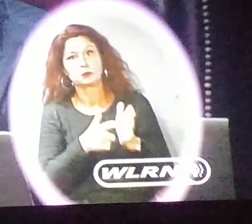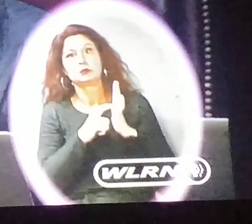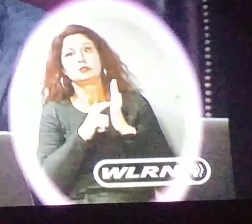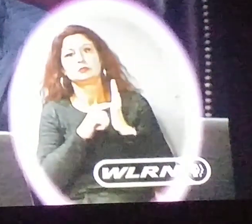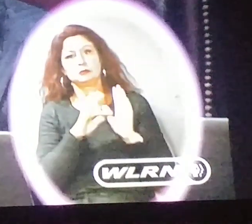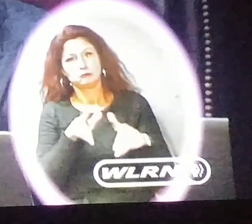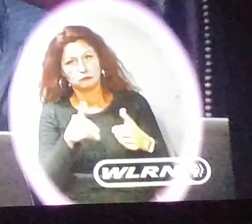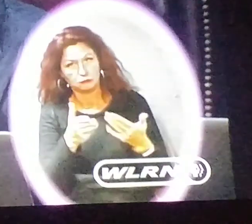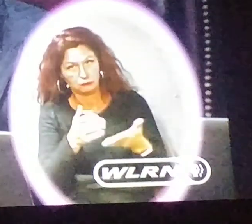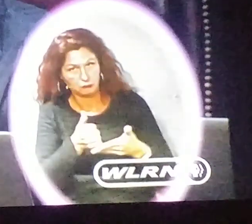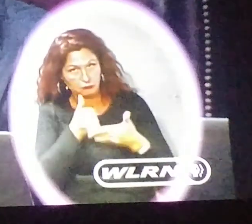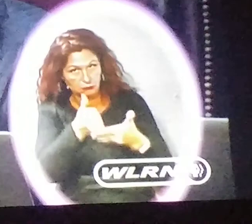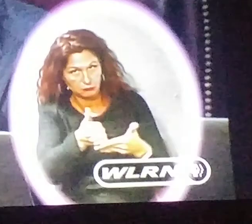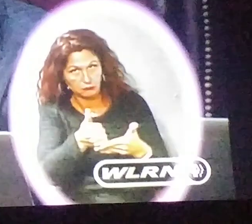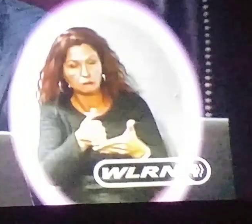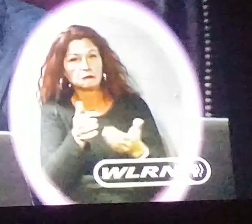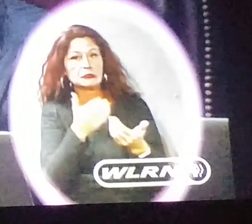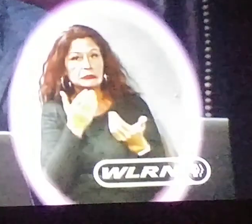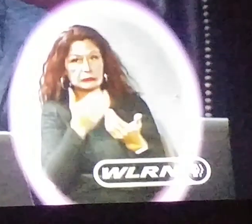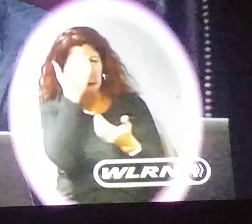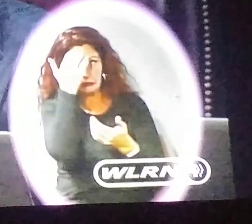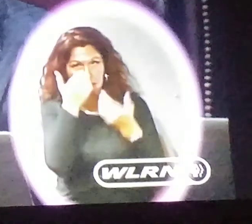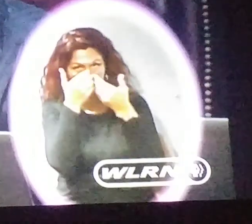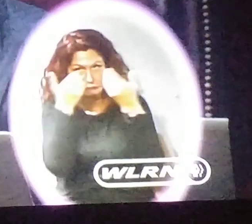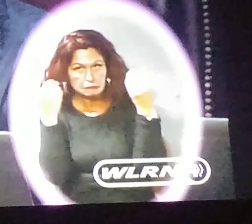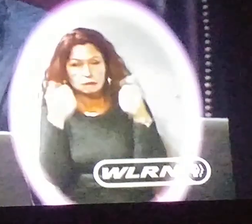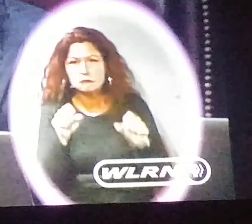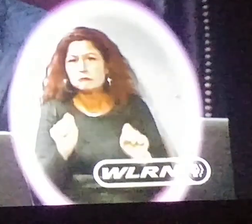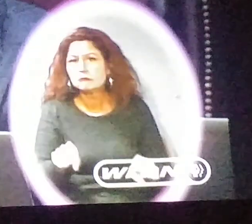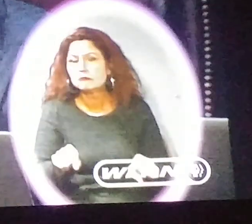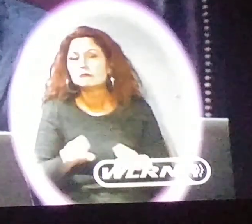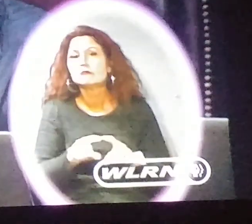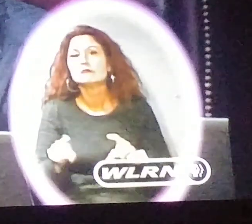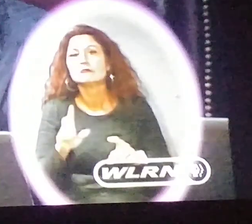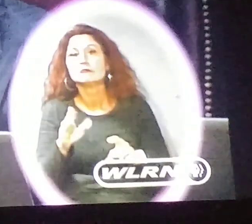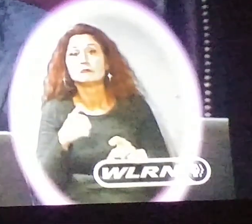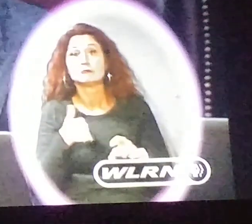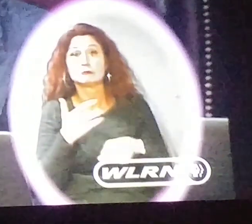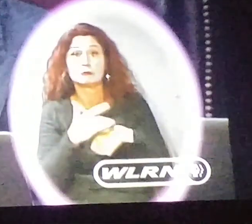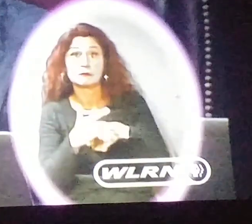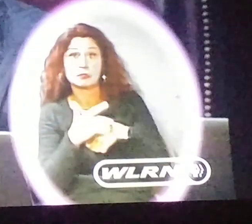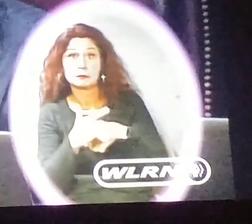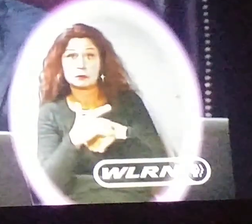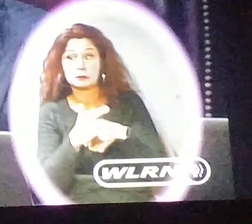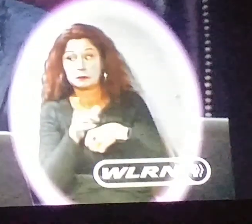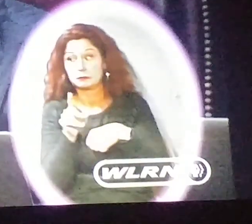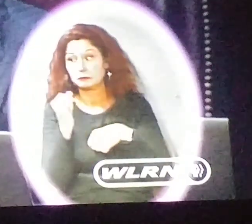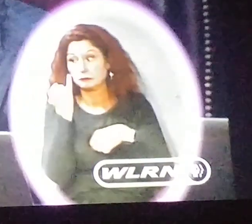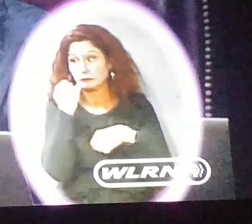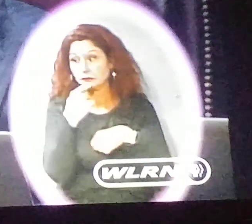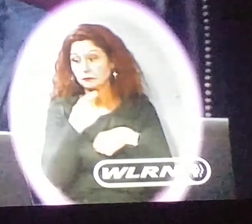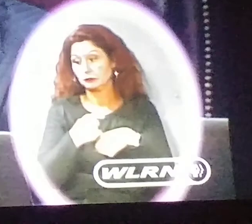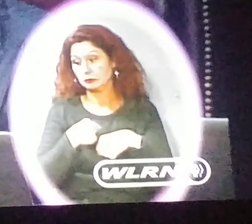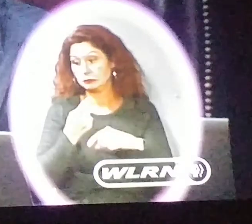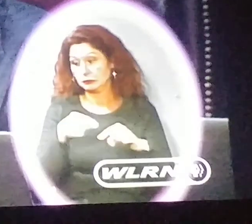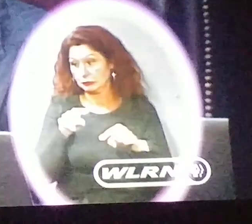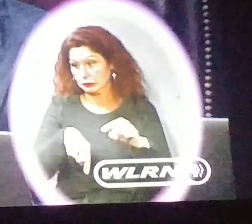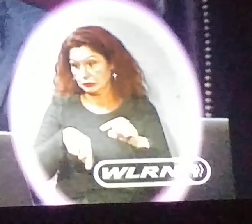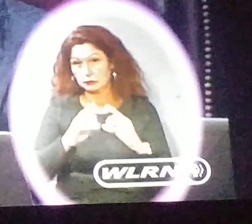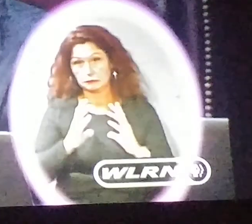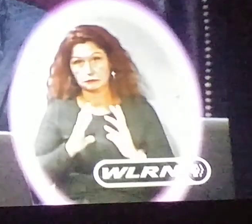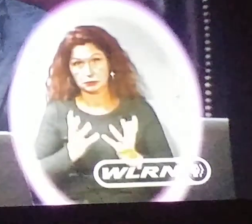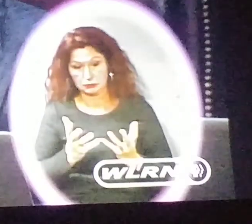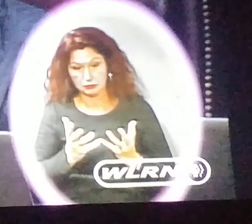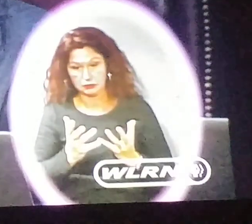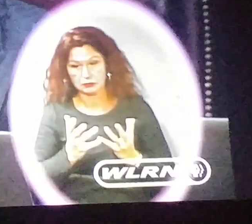help. And I can segregate the two. So I will be available unless I'm told emphatically otherwise, which